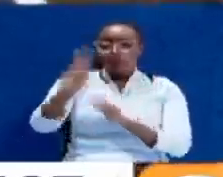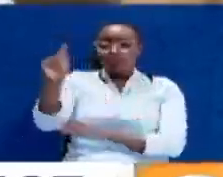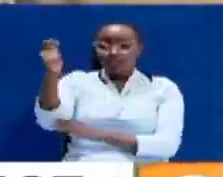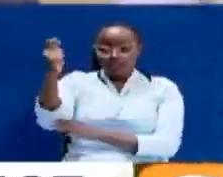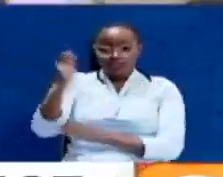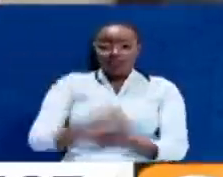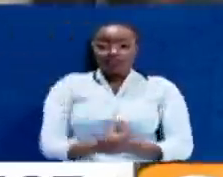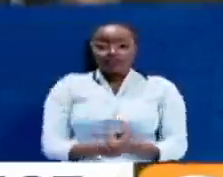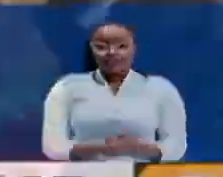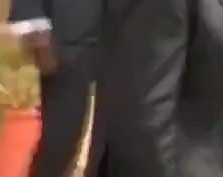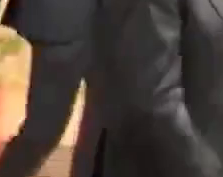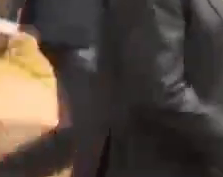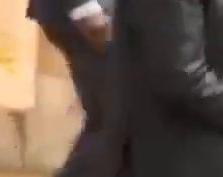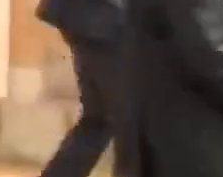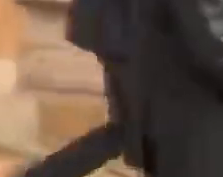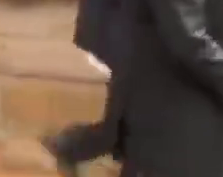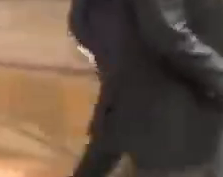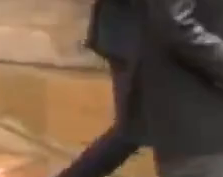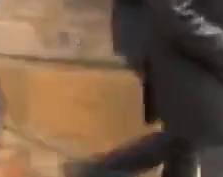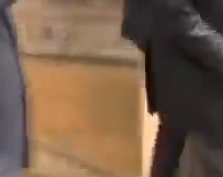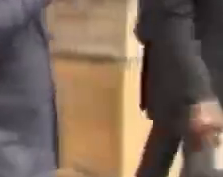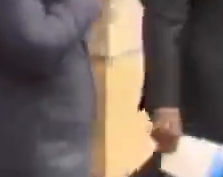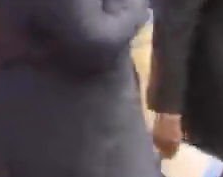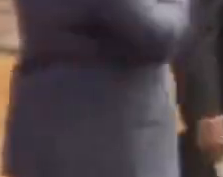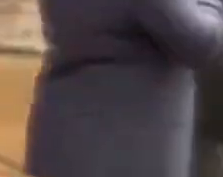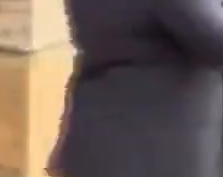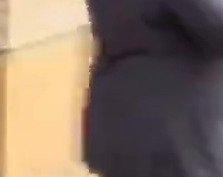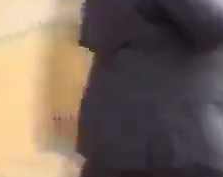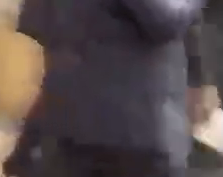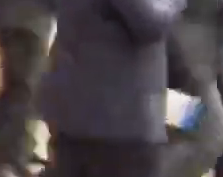Good. Excellent.